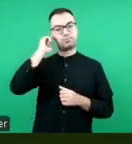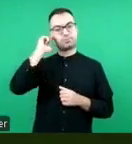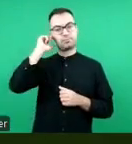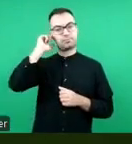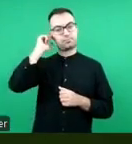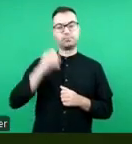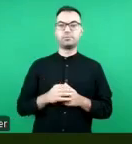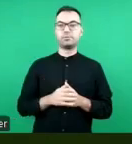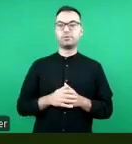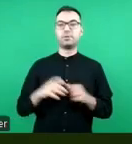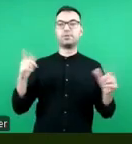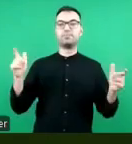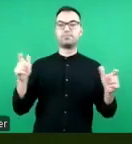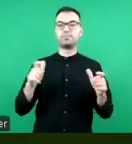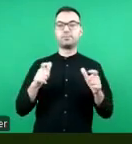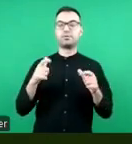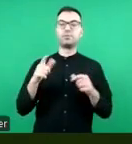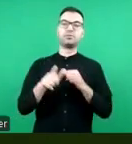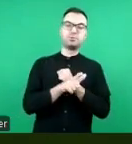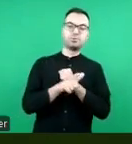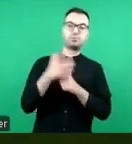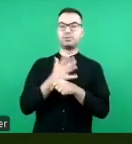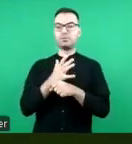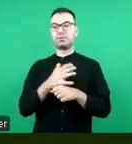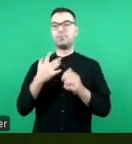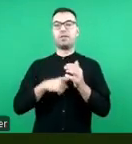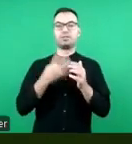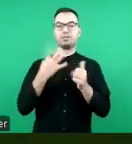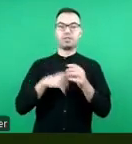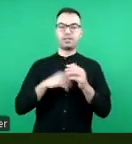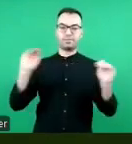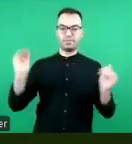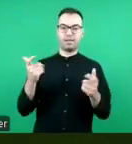70, 50. So you decrease it by 5 times, 6 times.